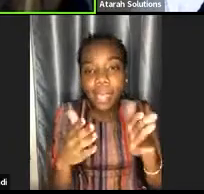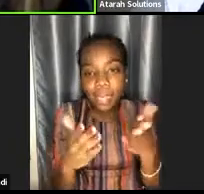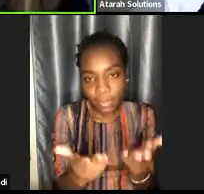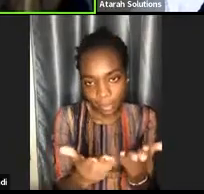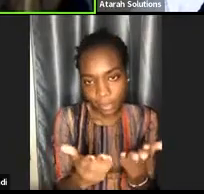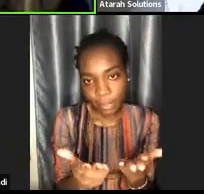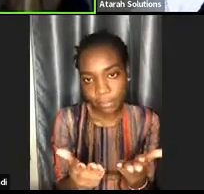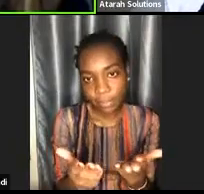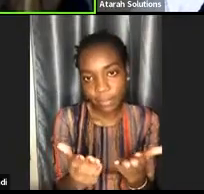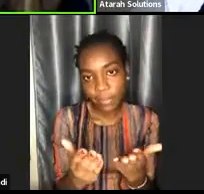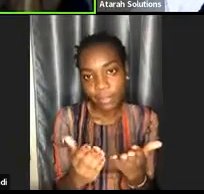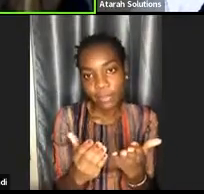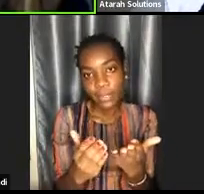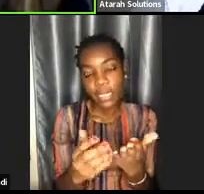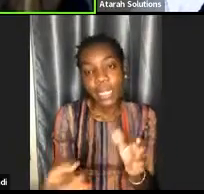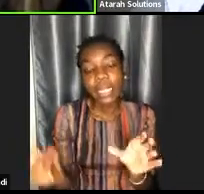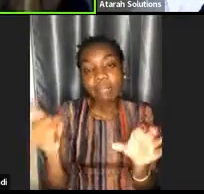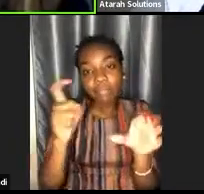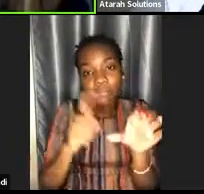attend mediation.